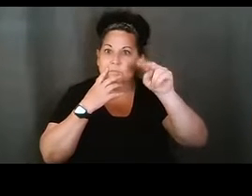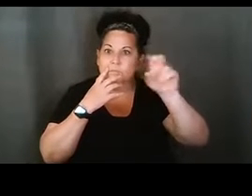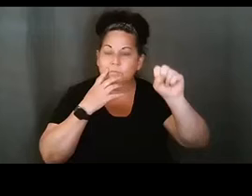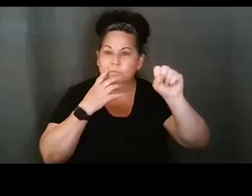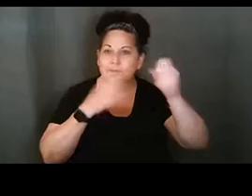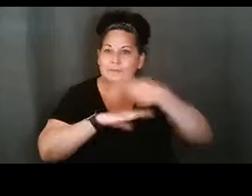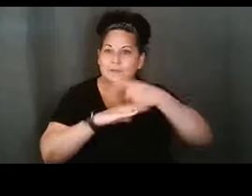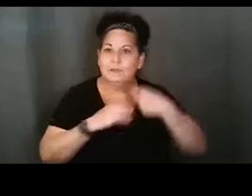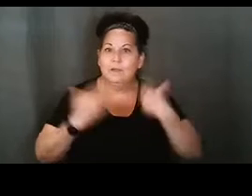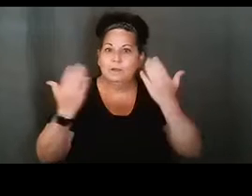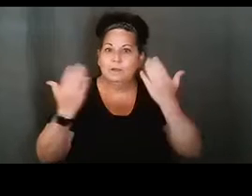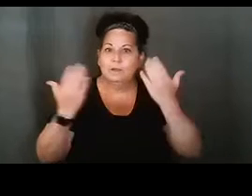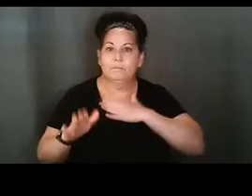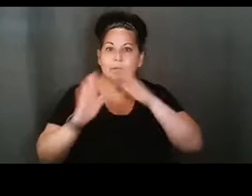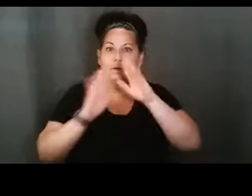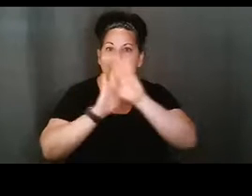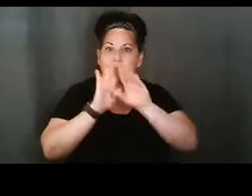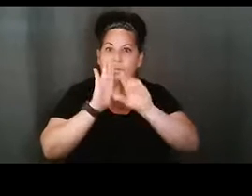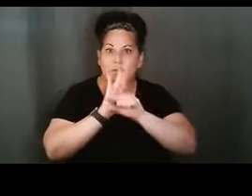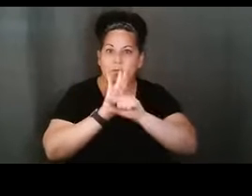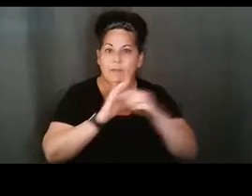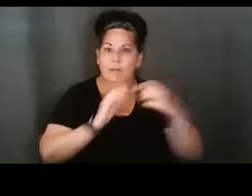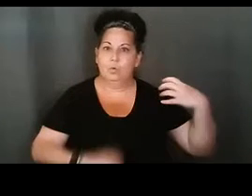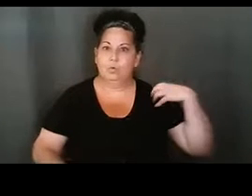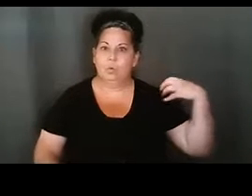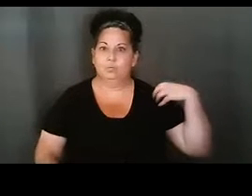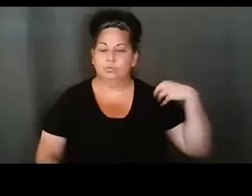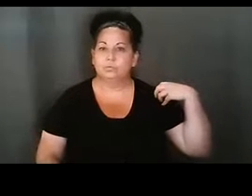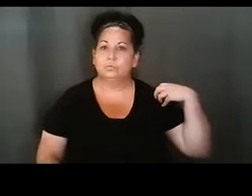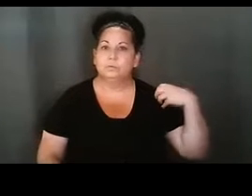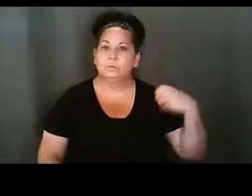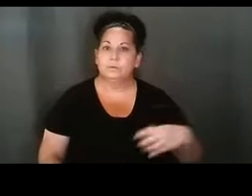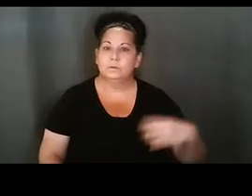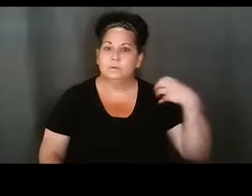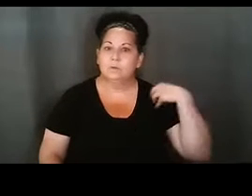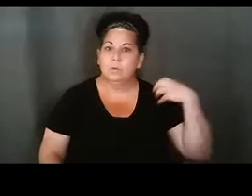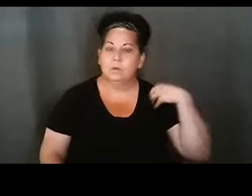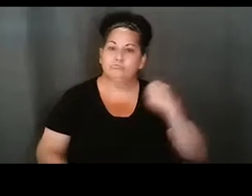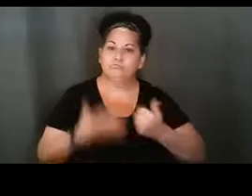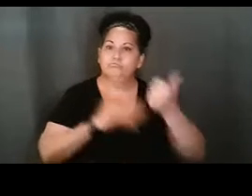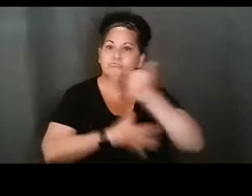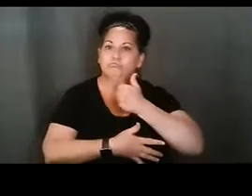now, I don't know, but my background is coaching. Okay. I was a head football and head baseball coach for over 30